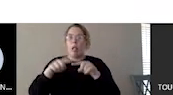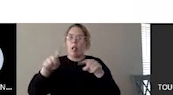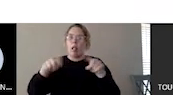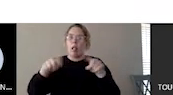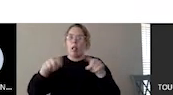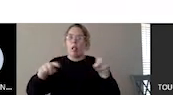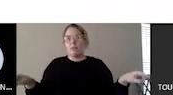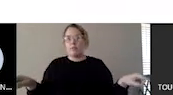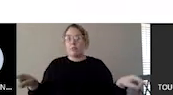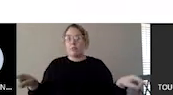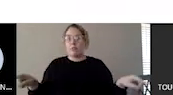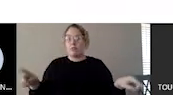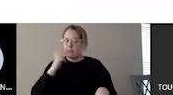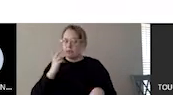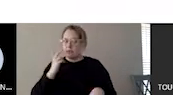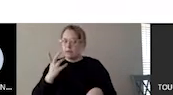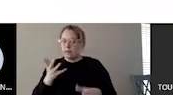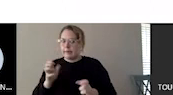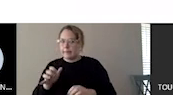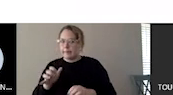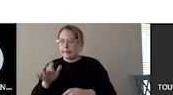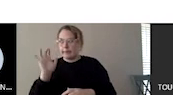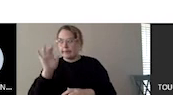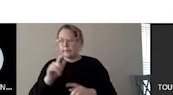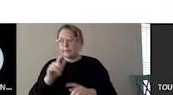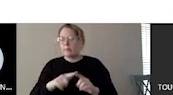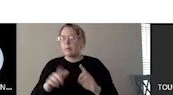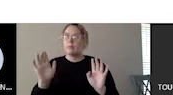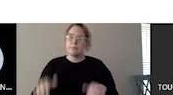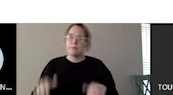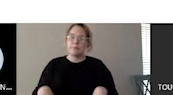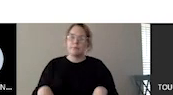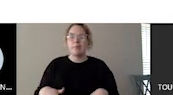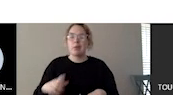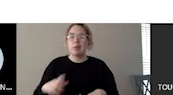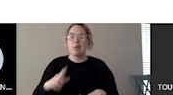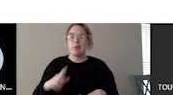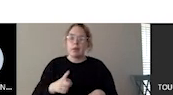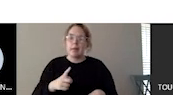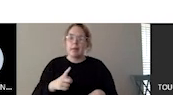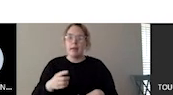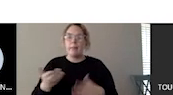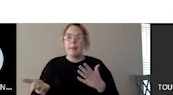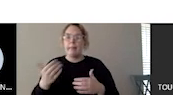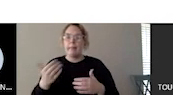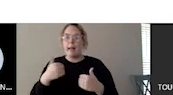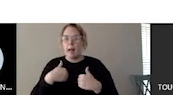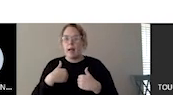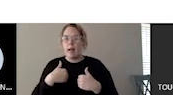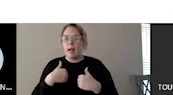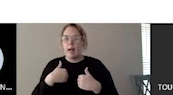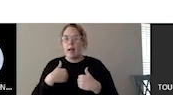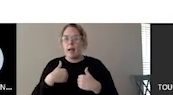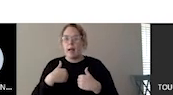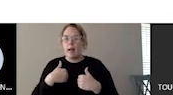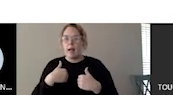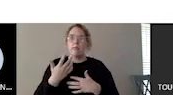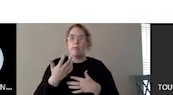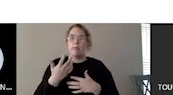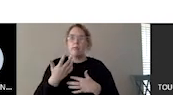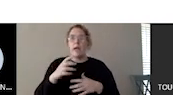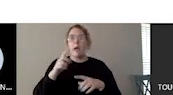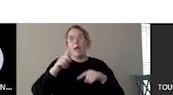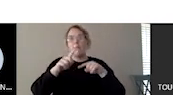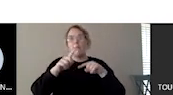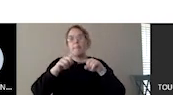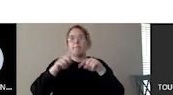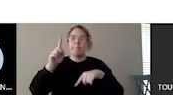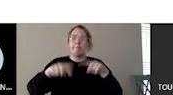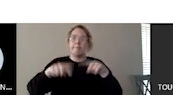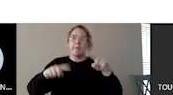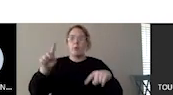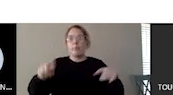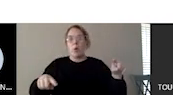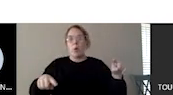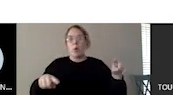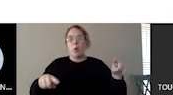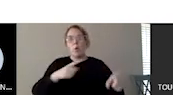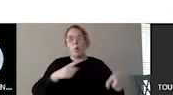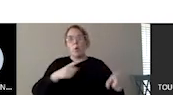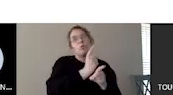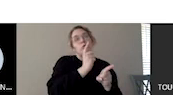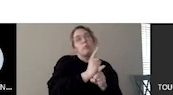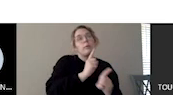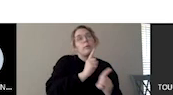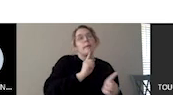that length. But basically, they probably had variable correct answers. And